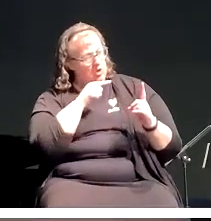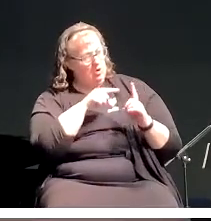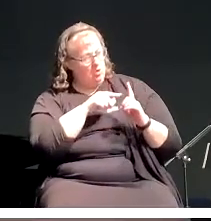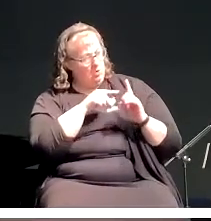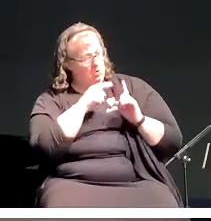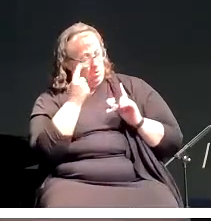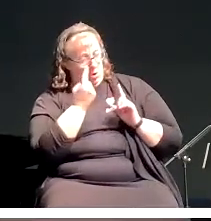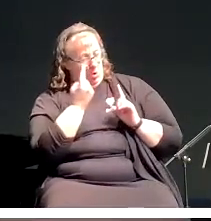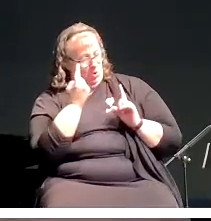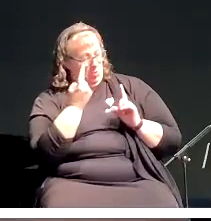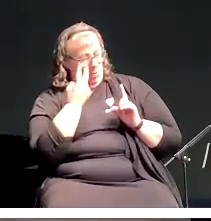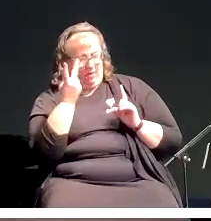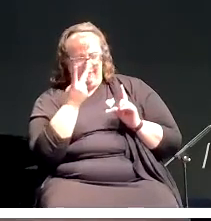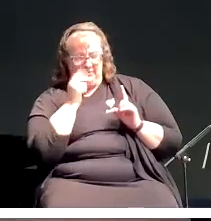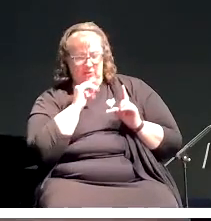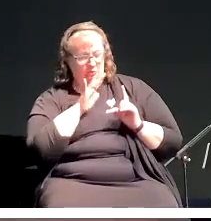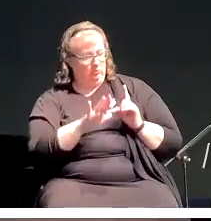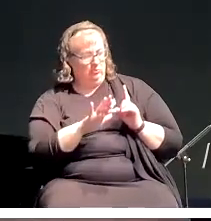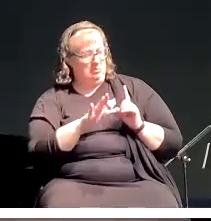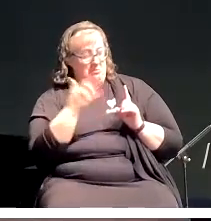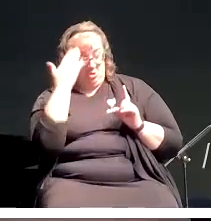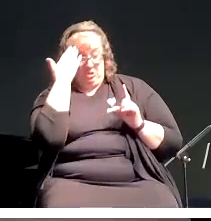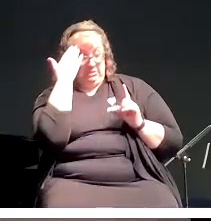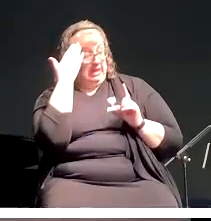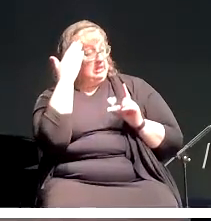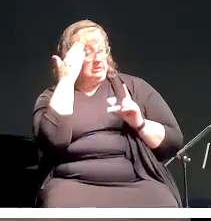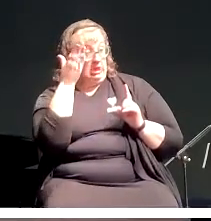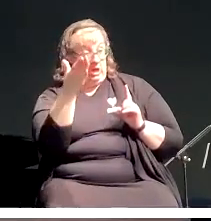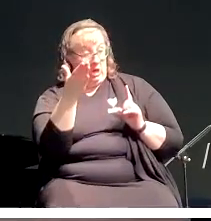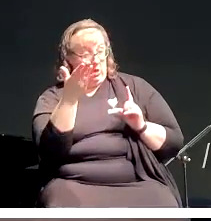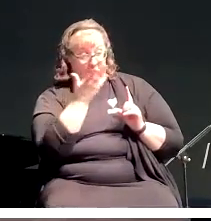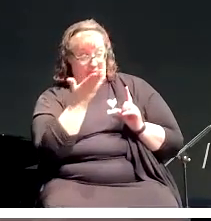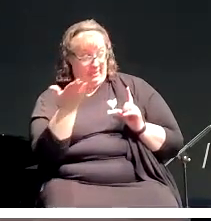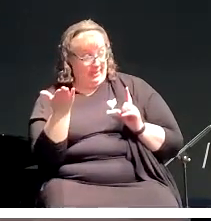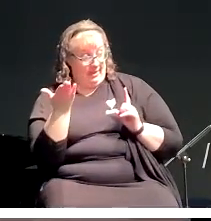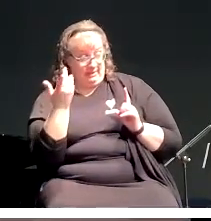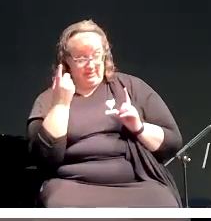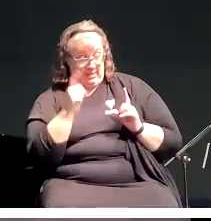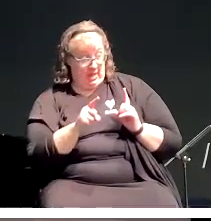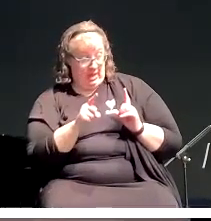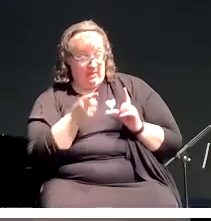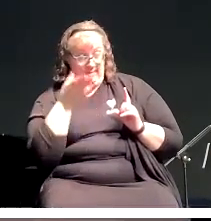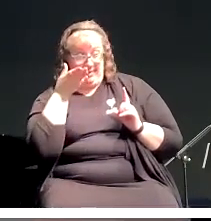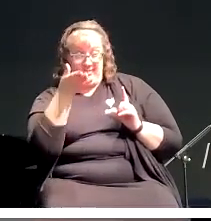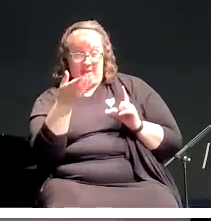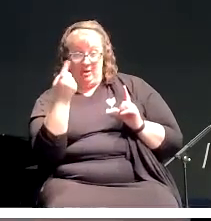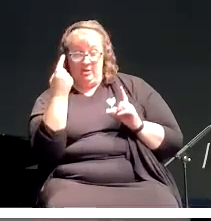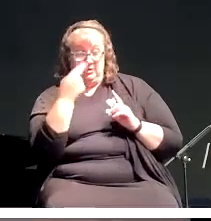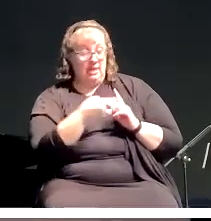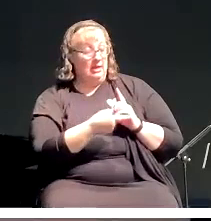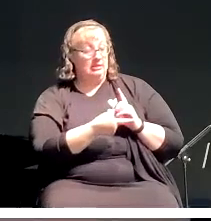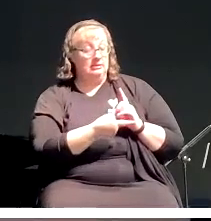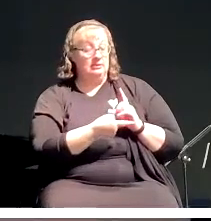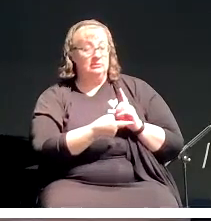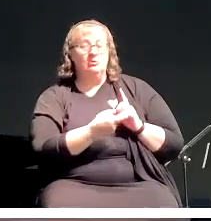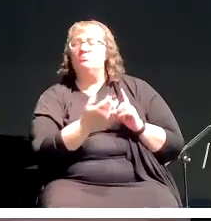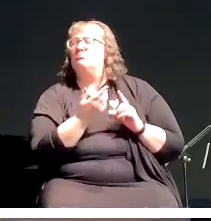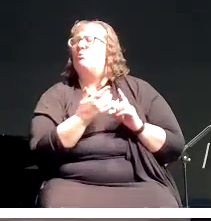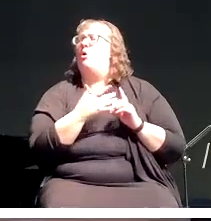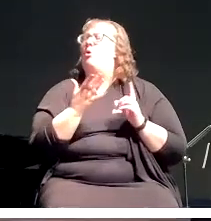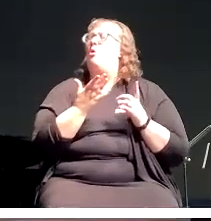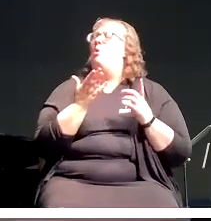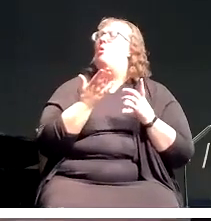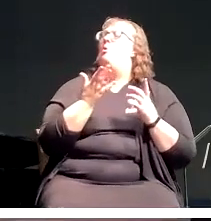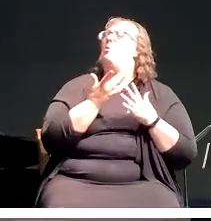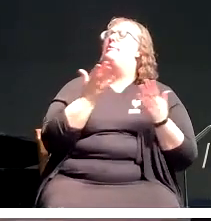only one visiting Jerusalem who does not know the things that have happened there in these days?" "What things?" he